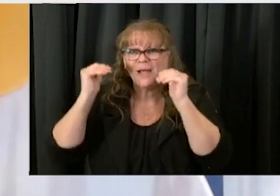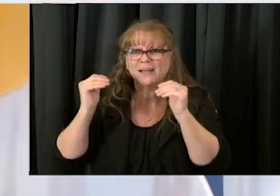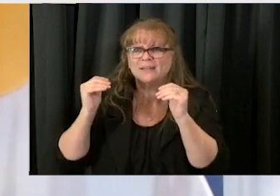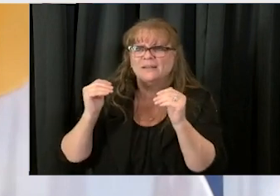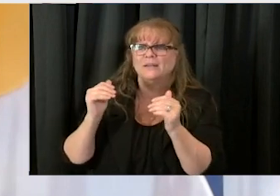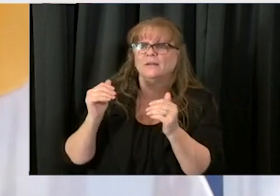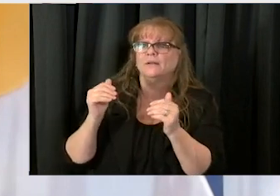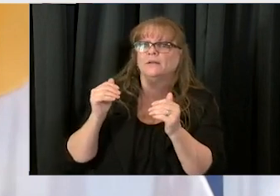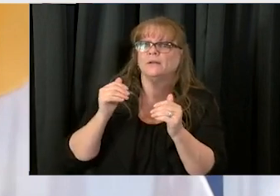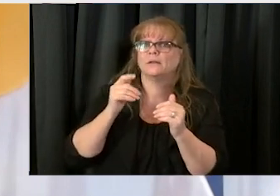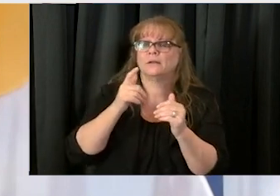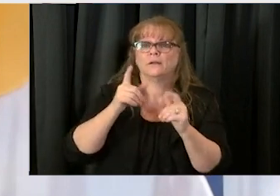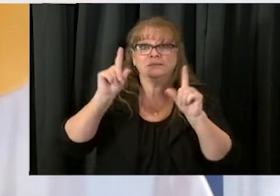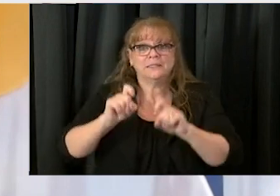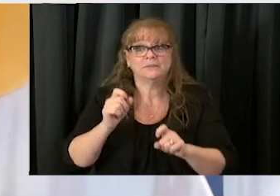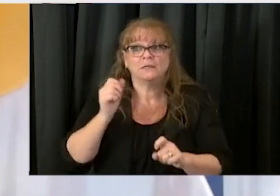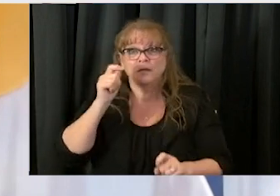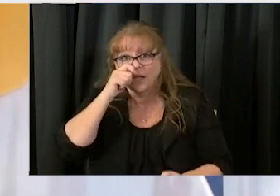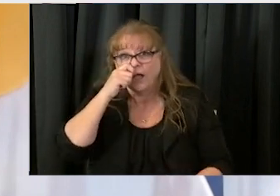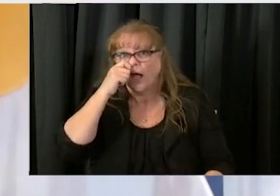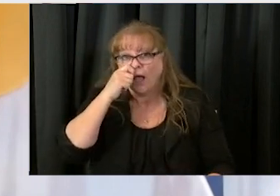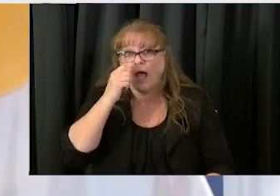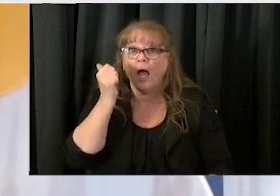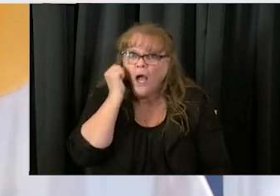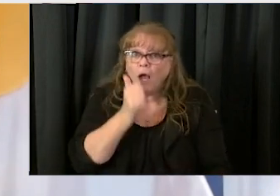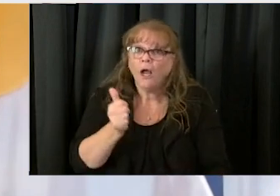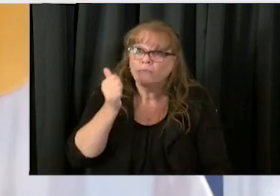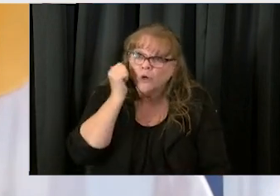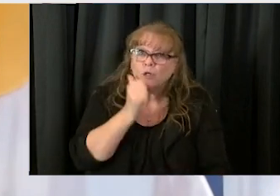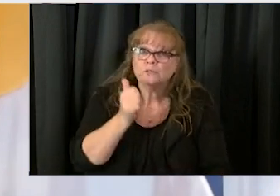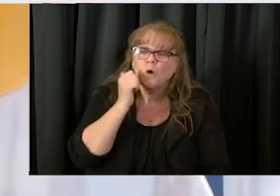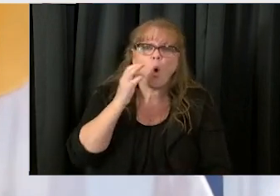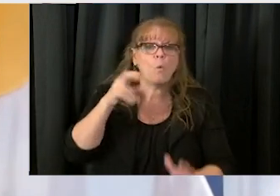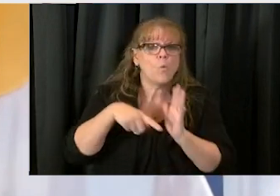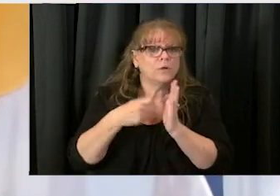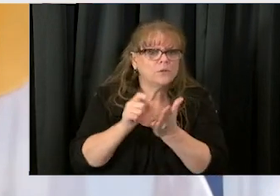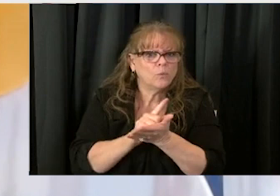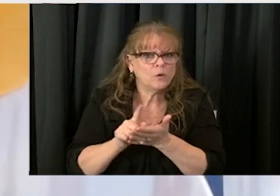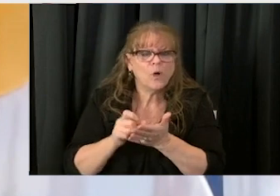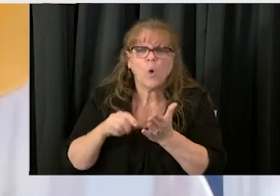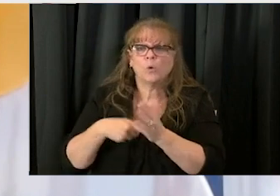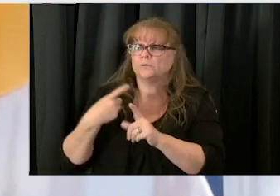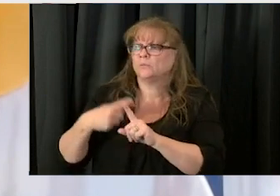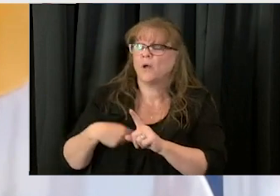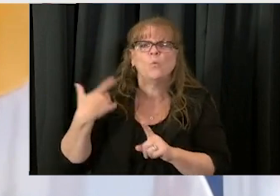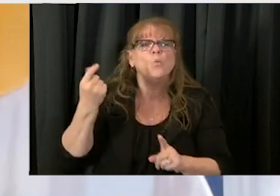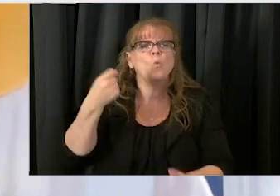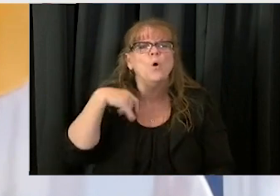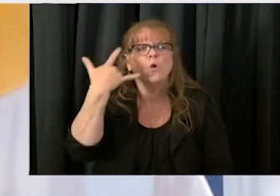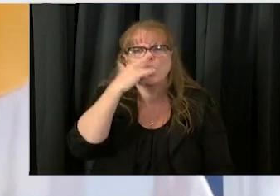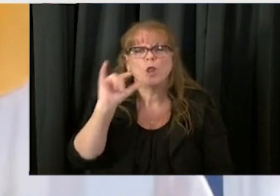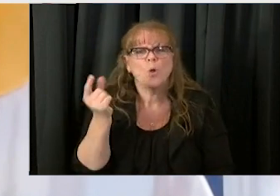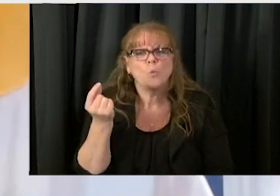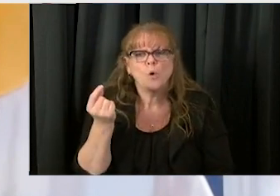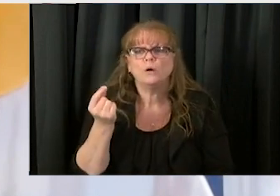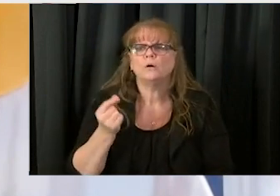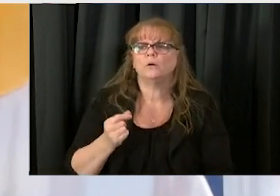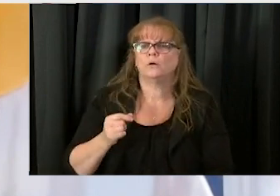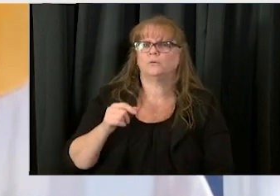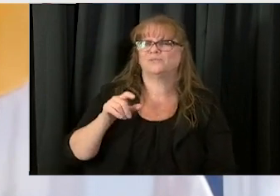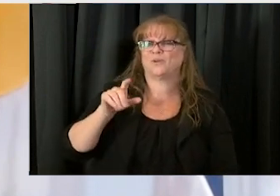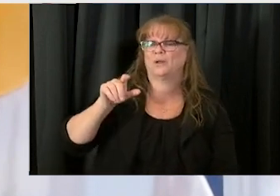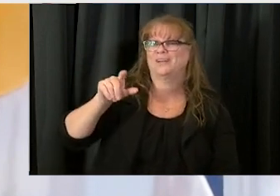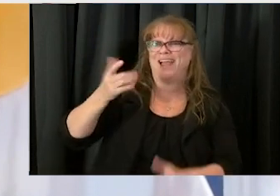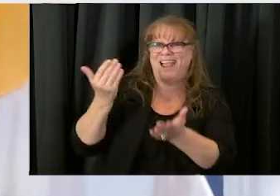county public health and their superintendents. There's 2 benefits of this testing program. One is the health benefit, and we can certainly